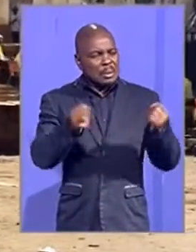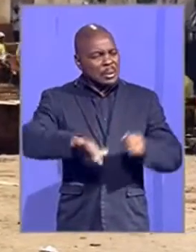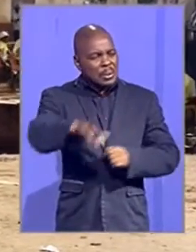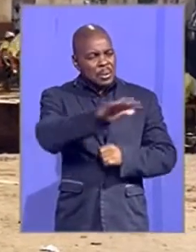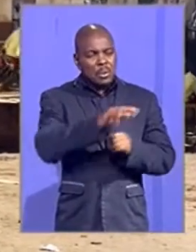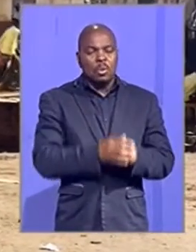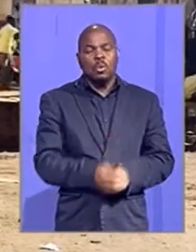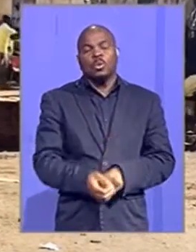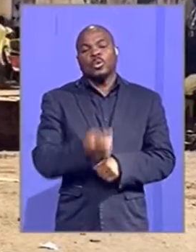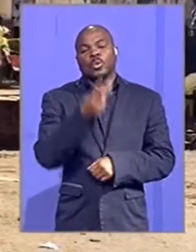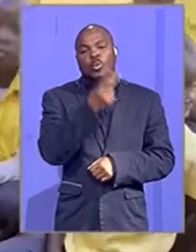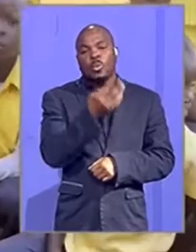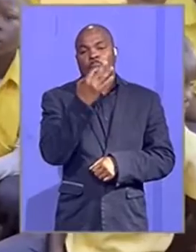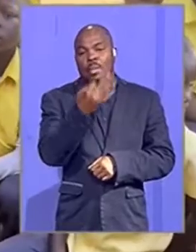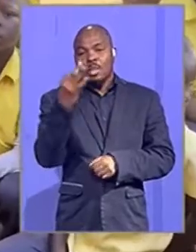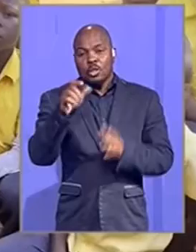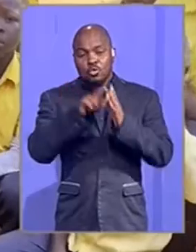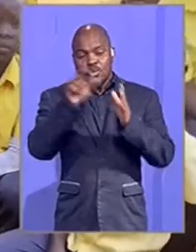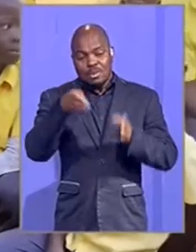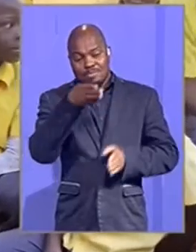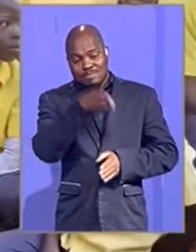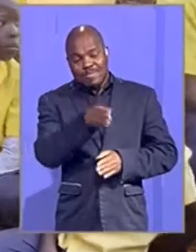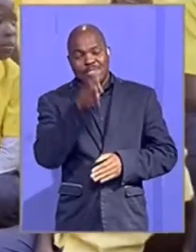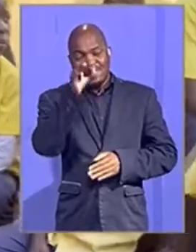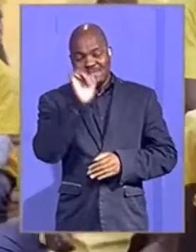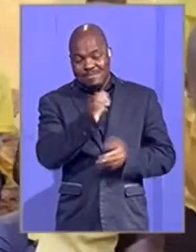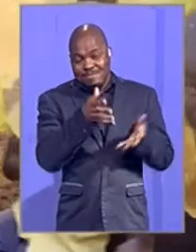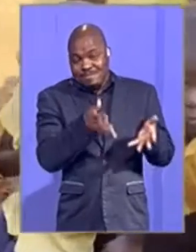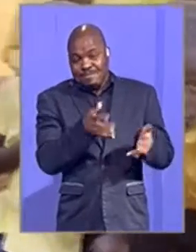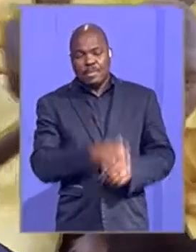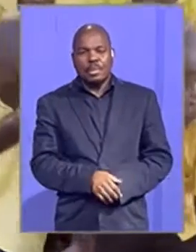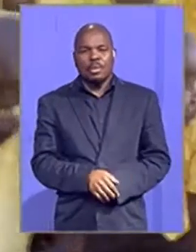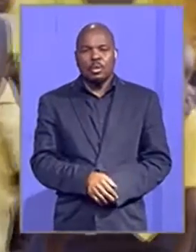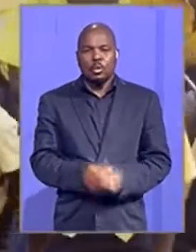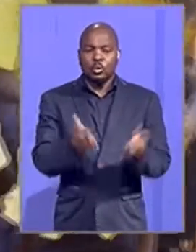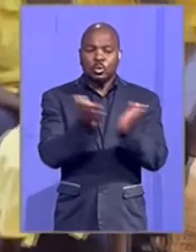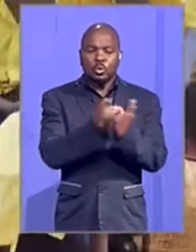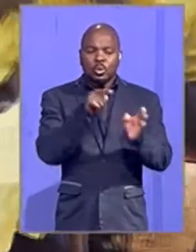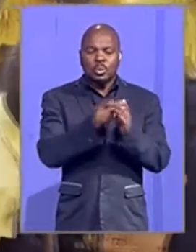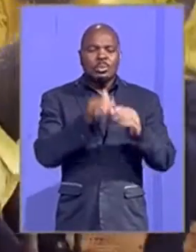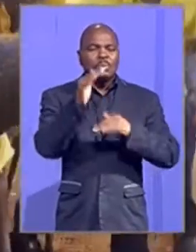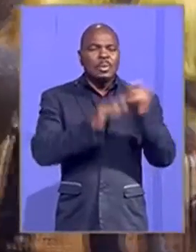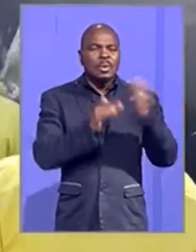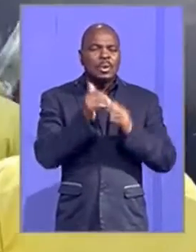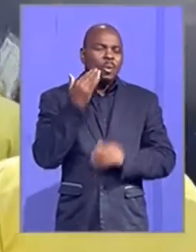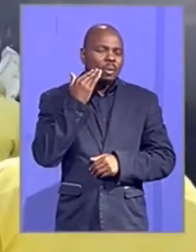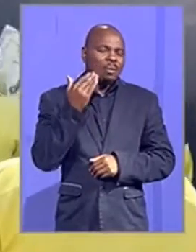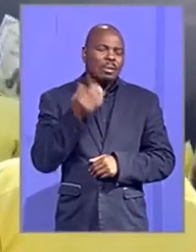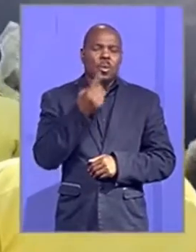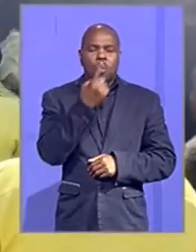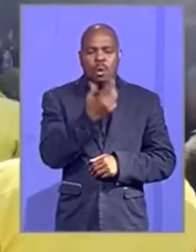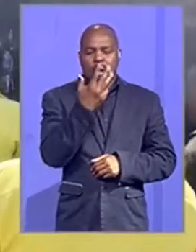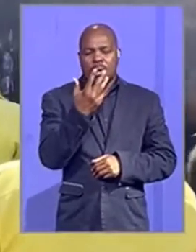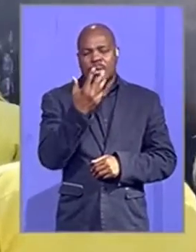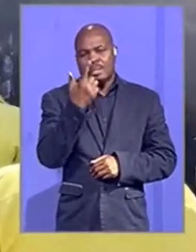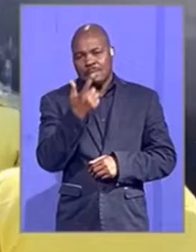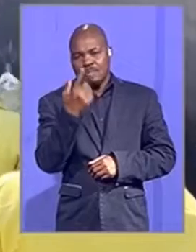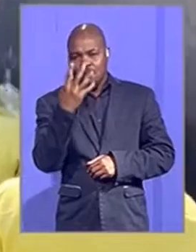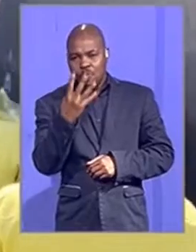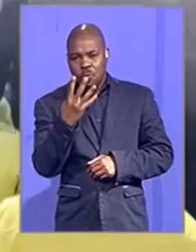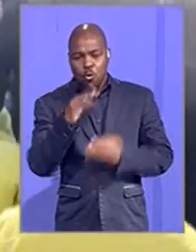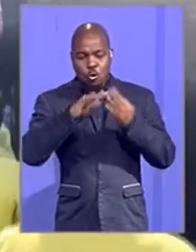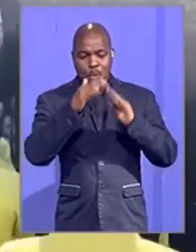ba 233 boletšego gona. Sekolo se sa le seagwa ke setšhaba ka ngwaga wa